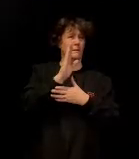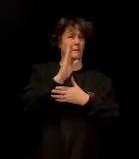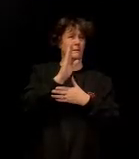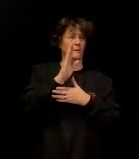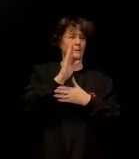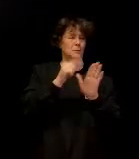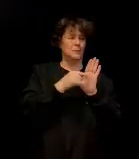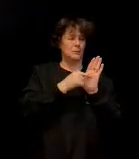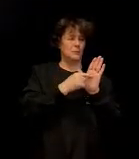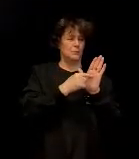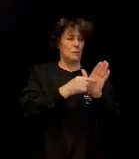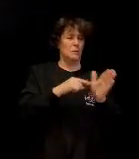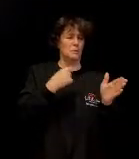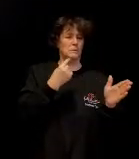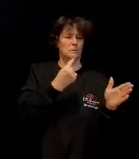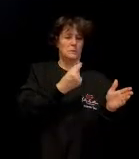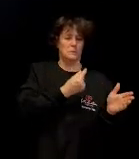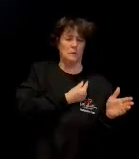extends grace